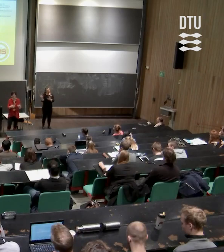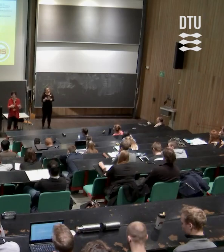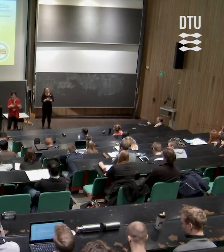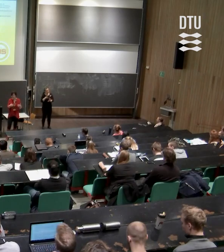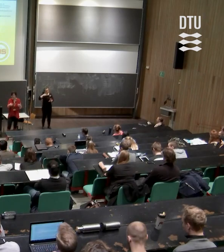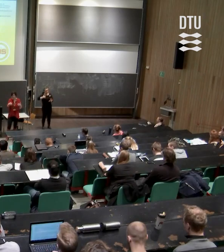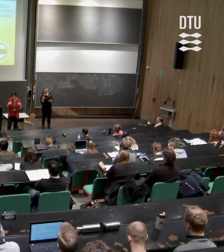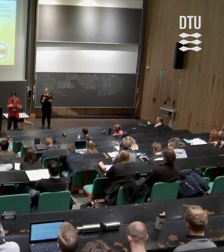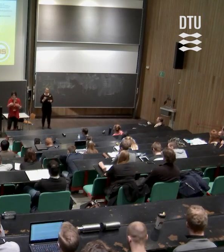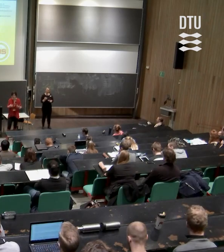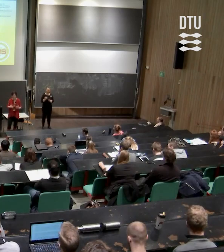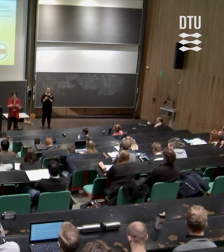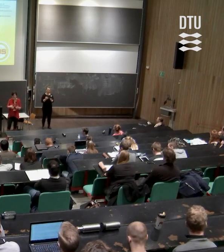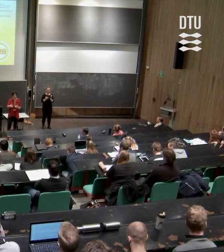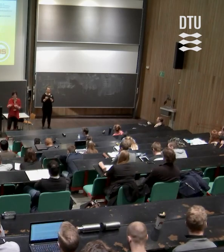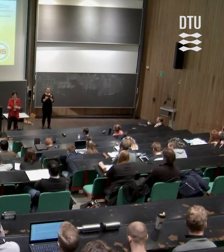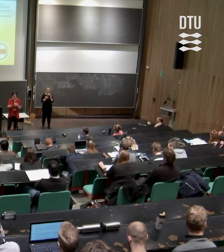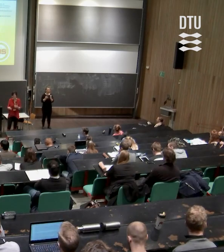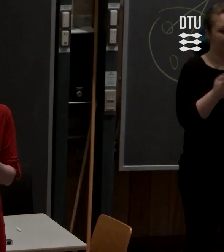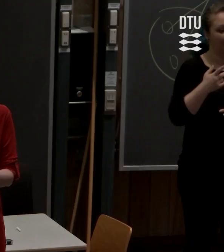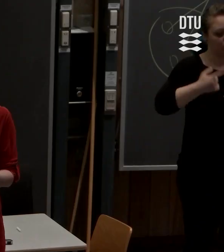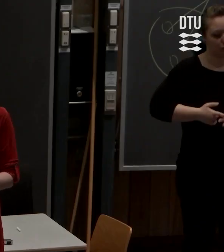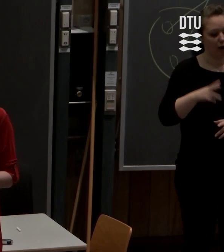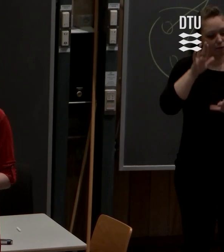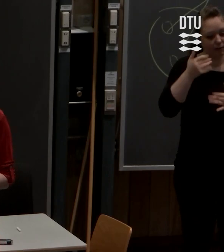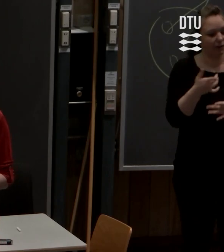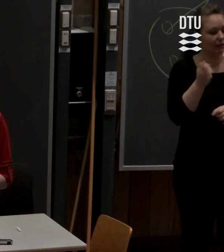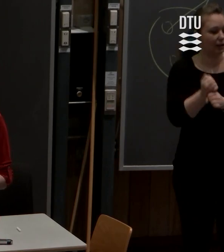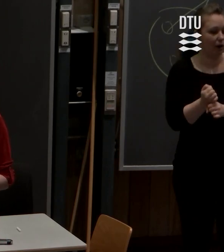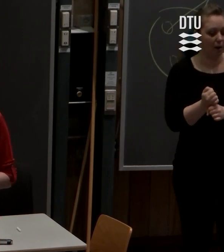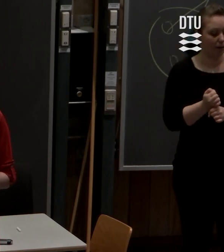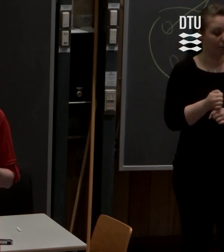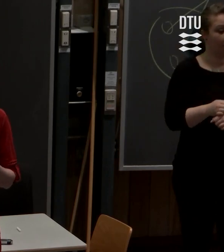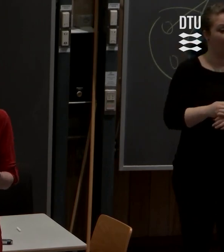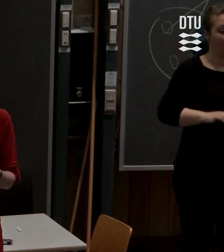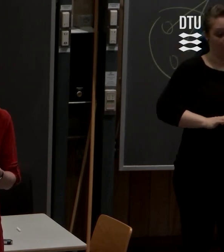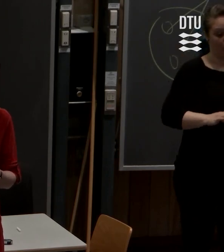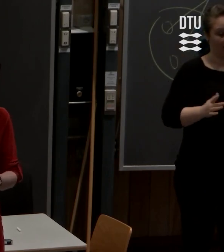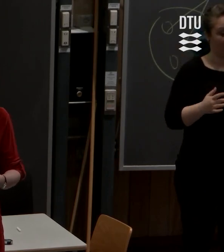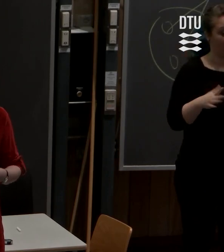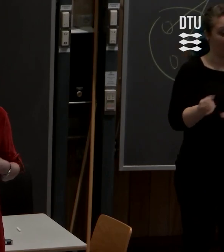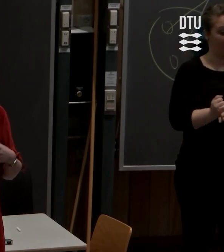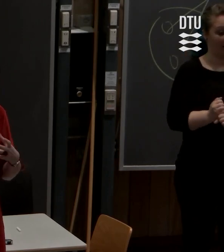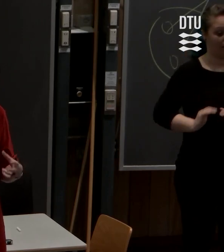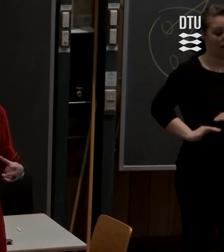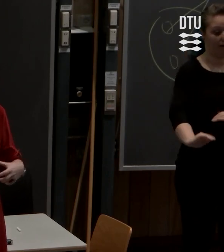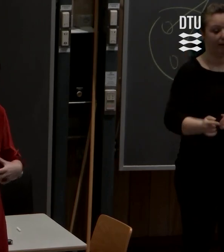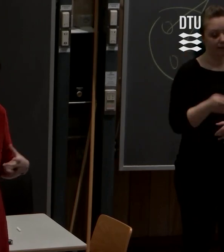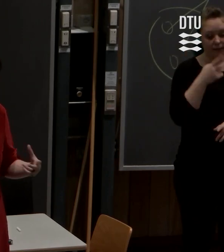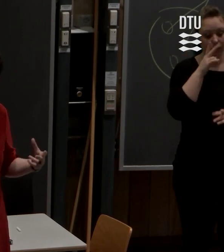feel you thoroughly believe that they have the mandate, they know what they're doing on the shop floor. They will see